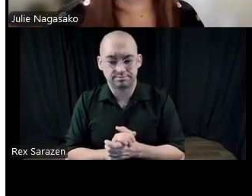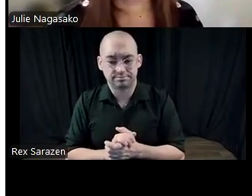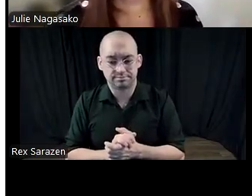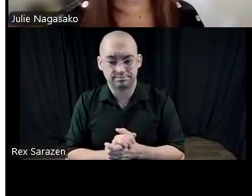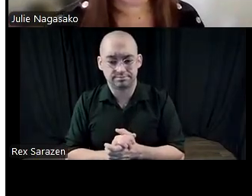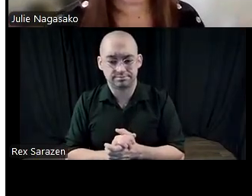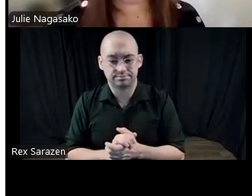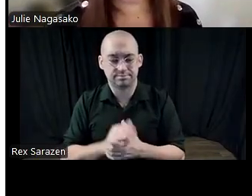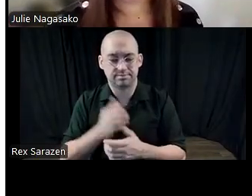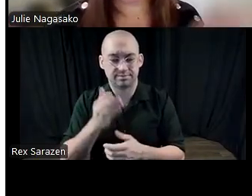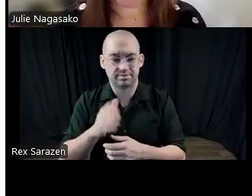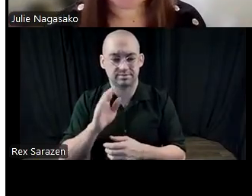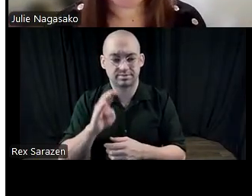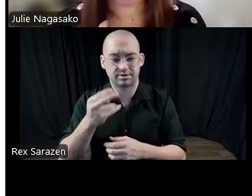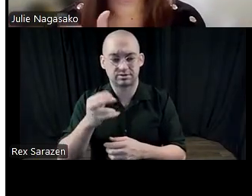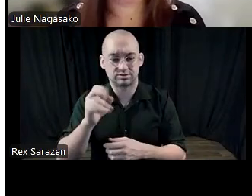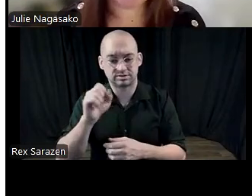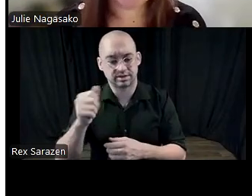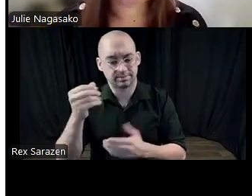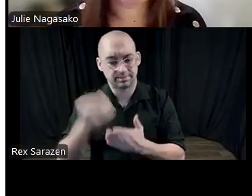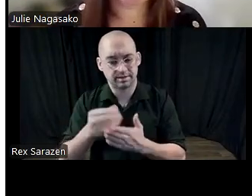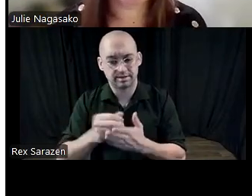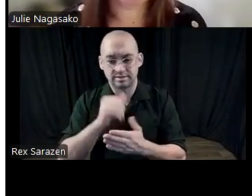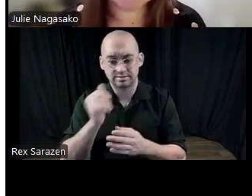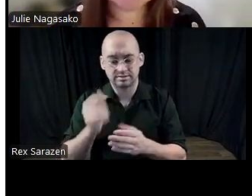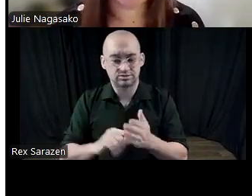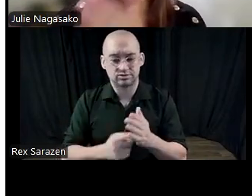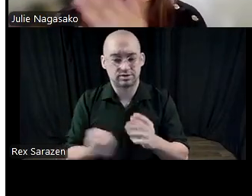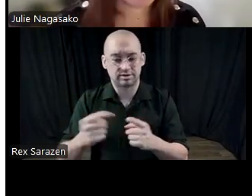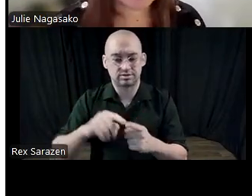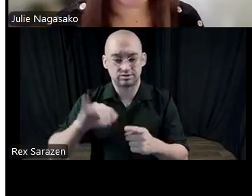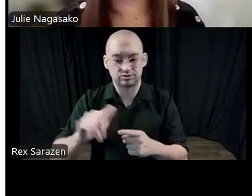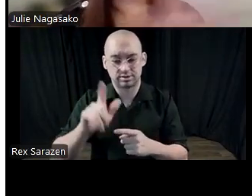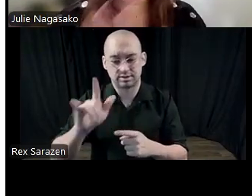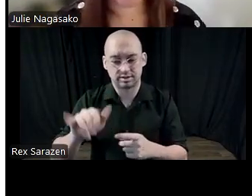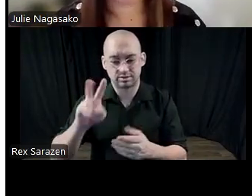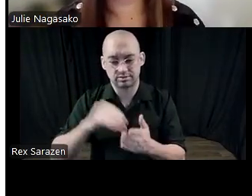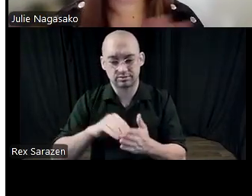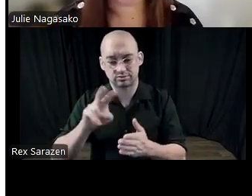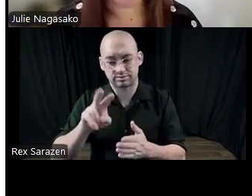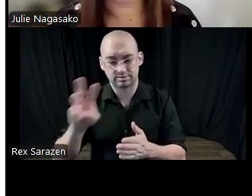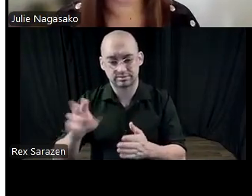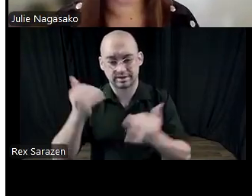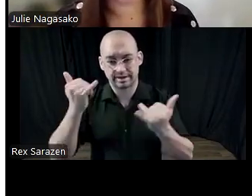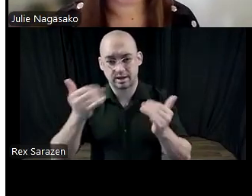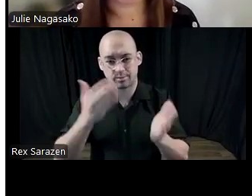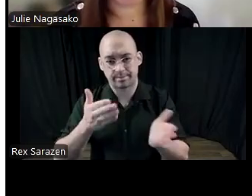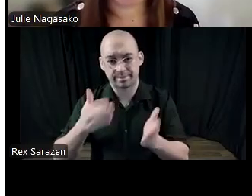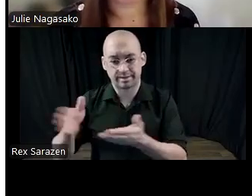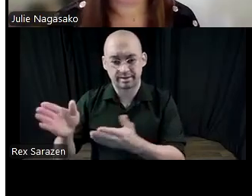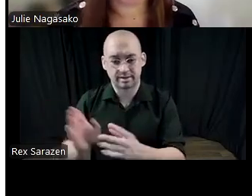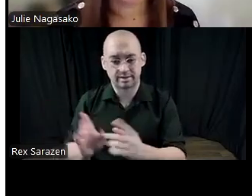This BHSA funding doesn't start until July 2026. So we're in a planning process to ramp up towards